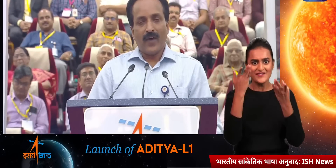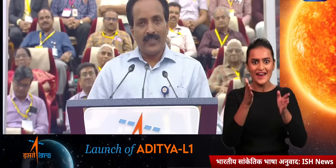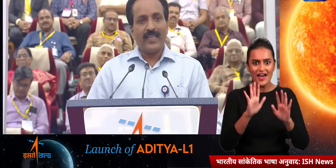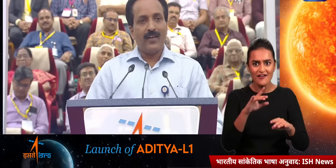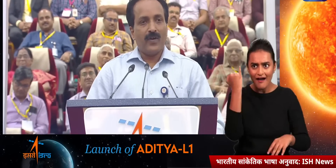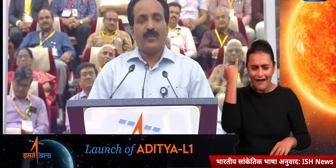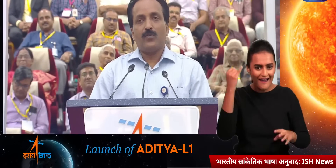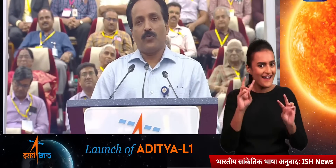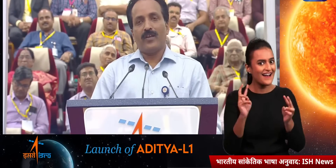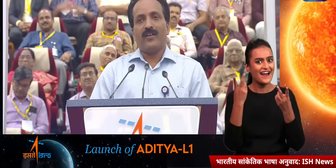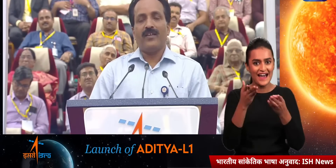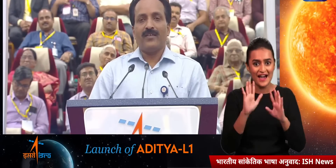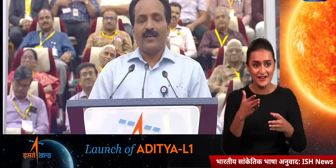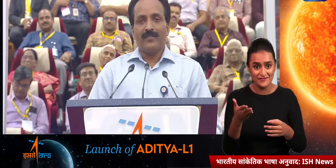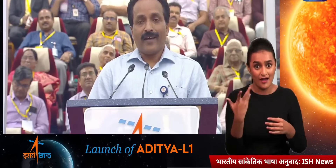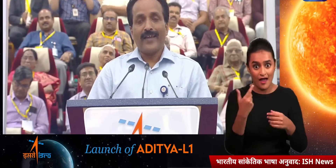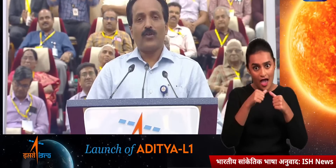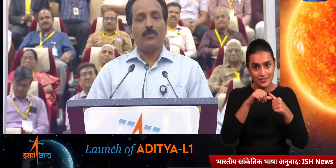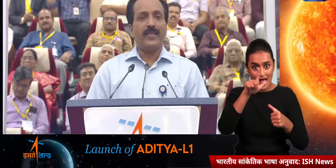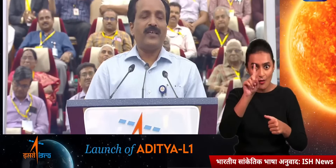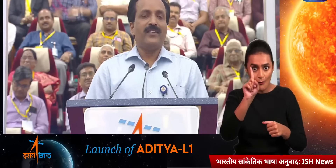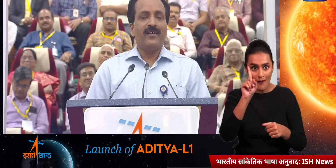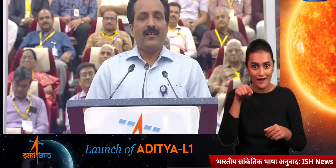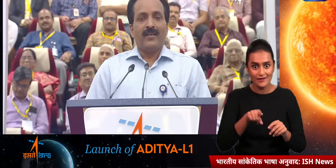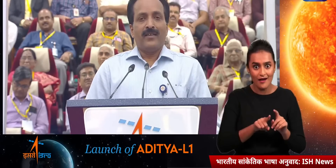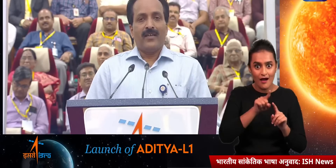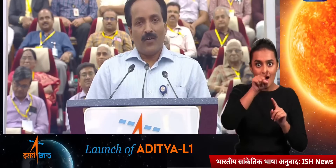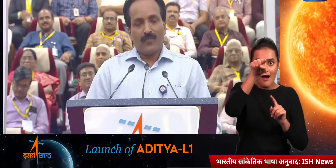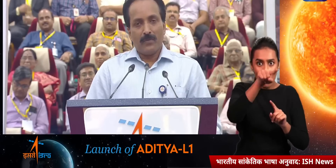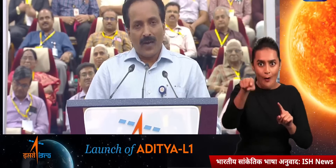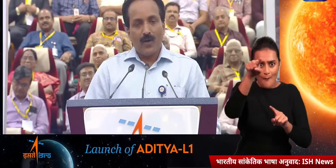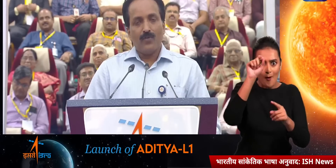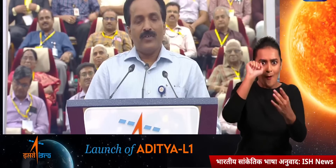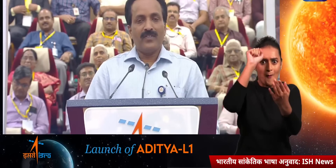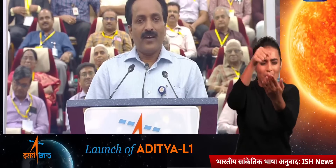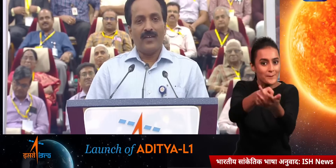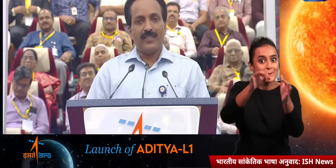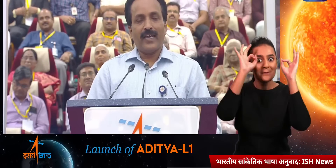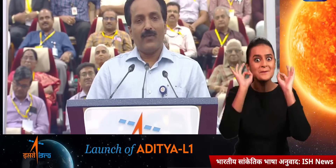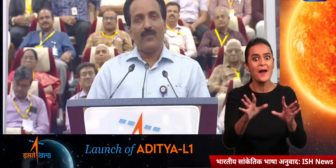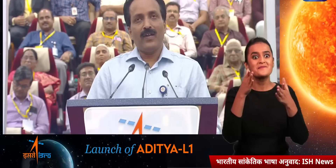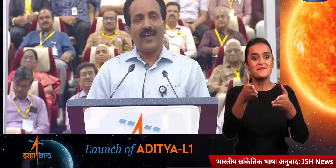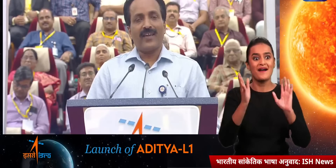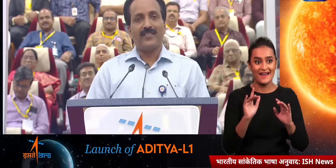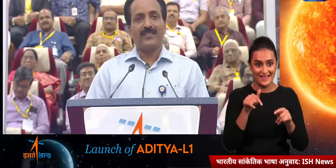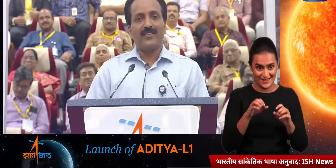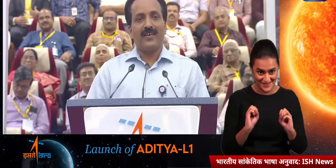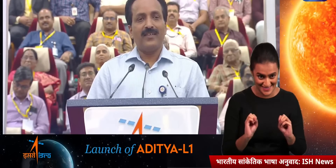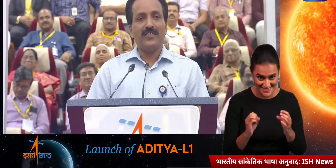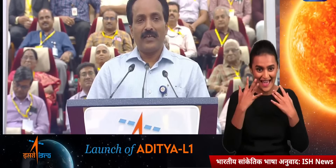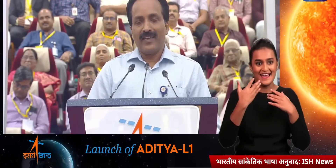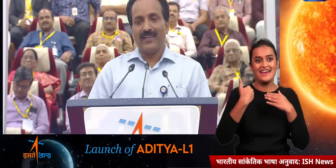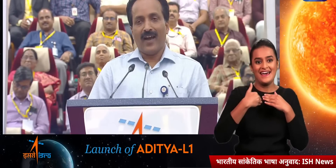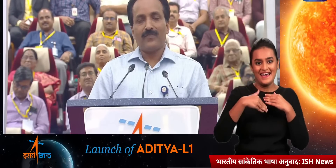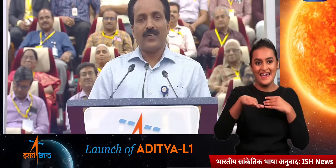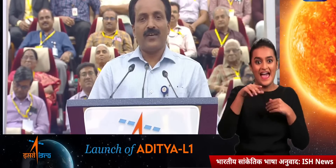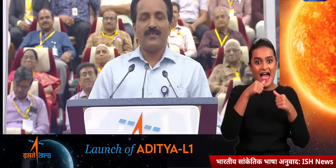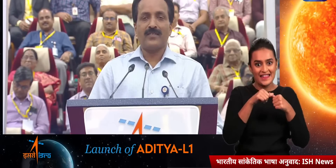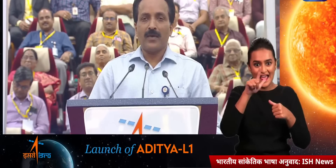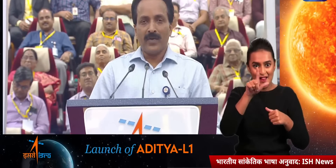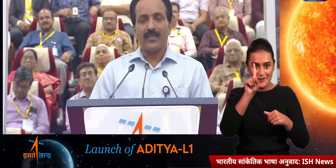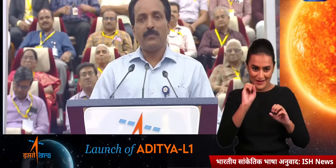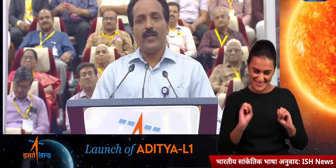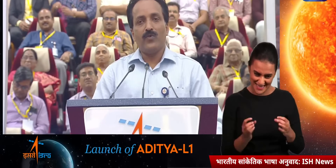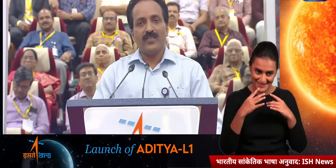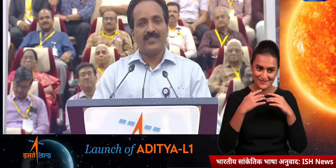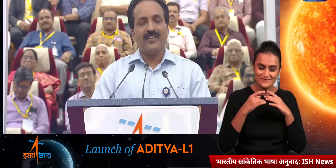of Aditya L1 to put it in the right orbit. Now, from now, the Aditya L1 will take its journey after